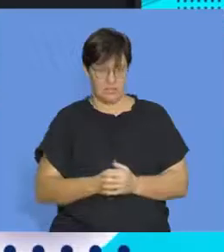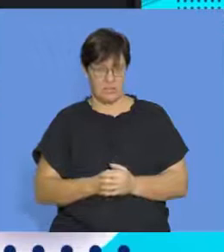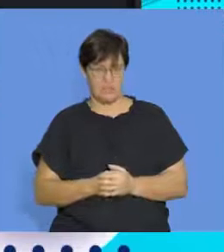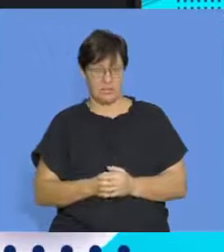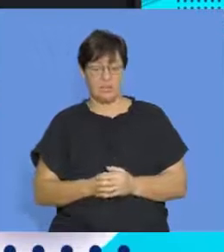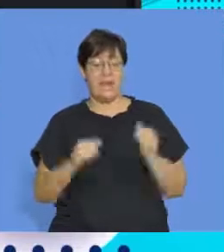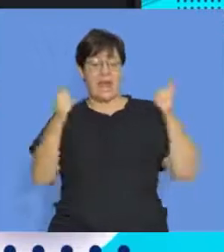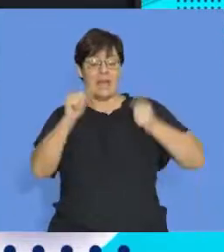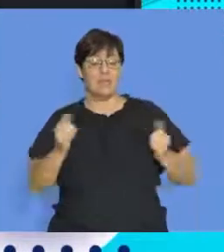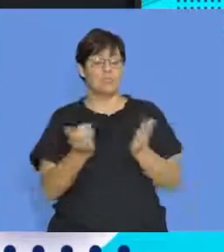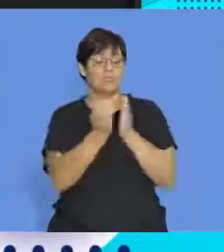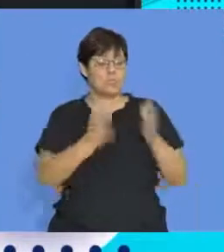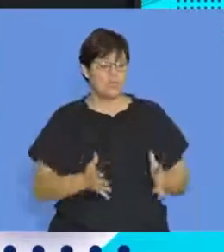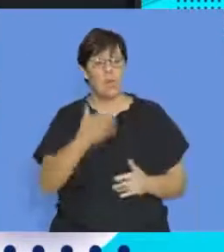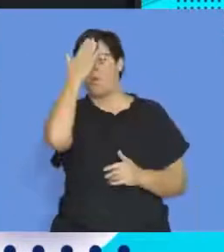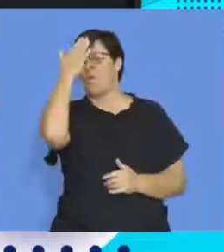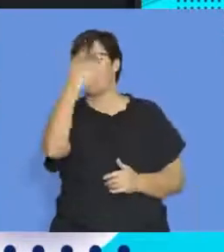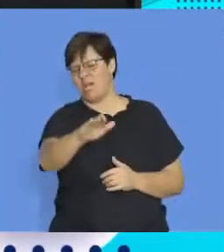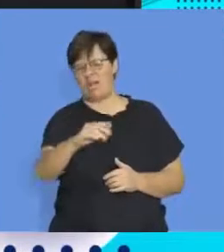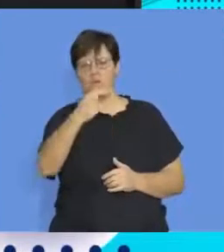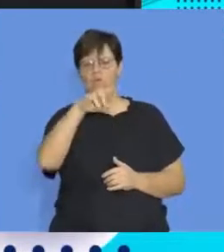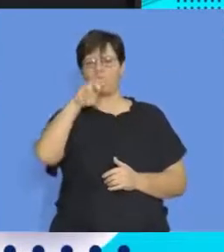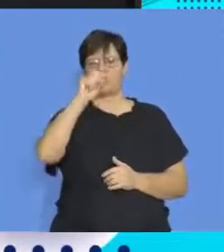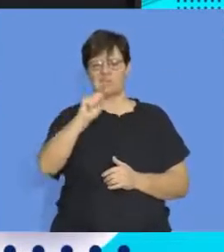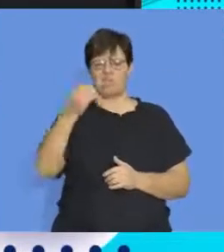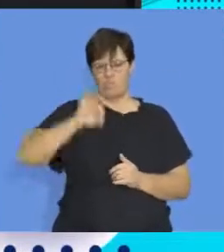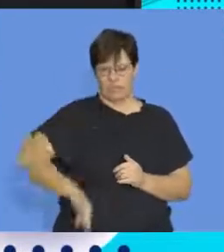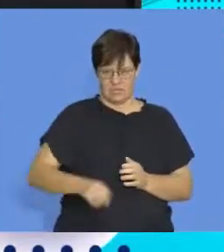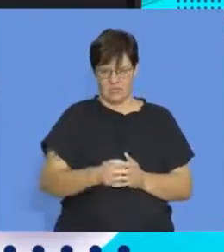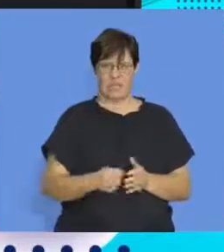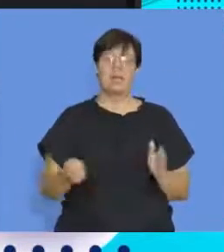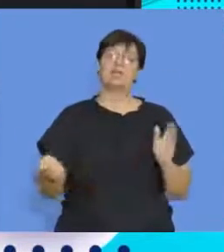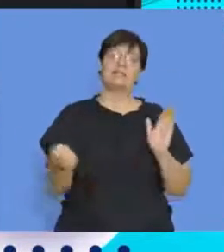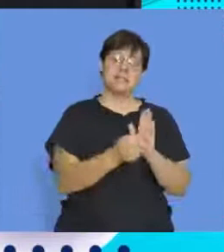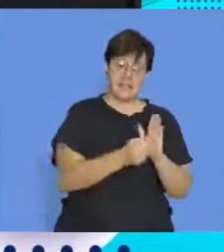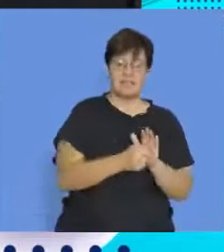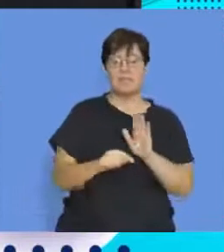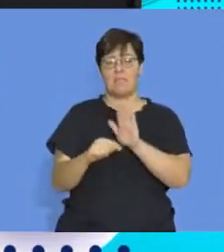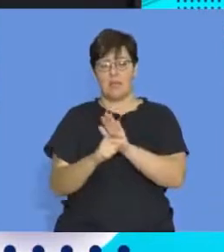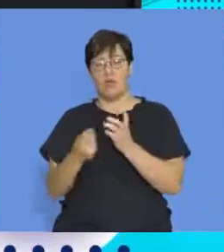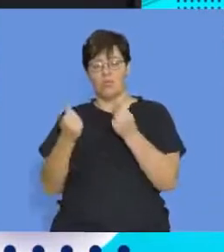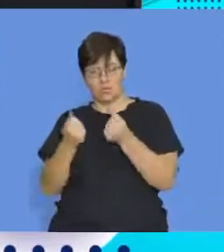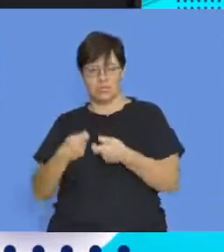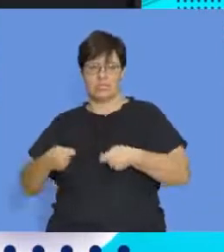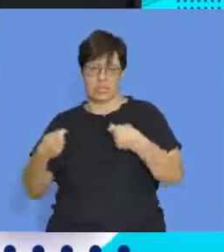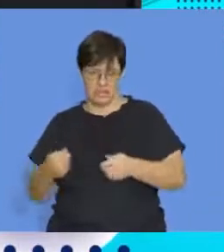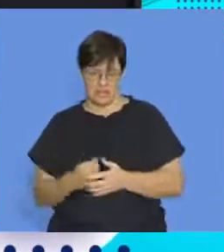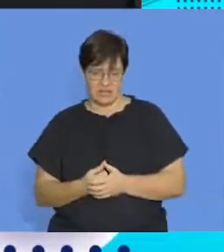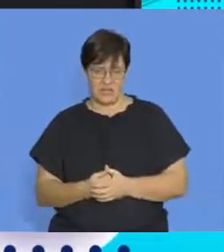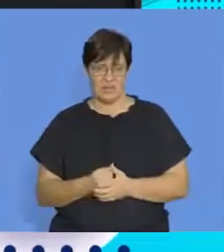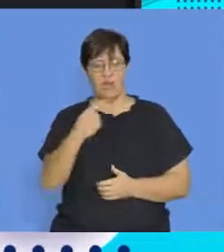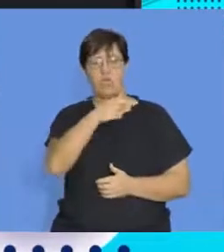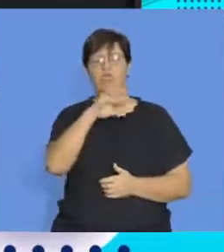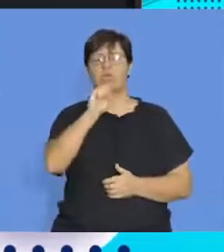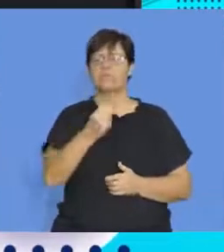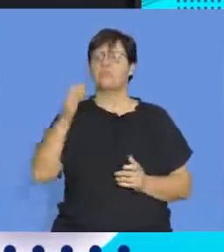as accounting students, we know what gross profit means. Sales minus cost of sales. What is my